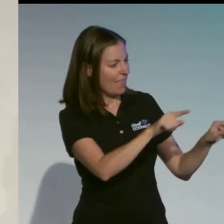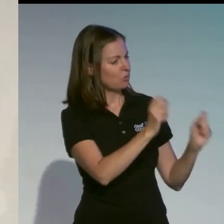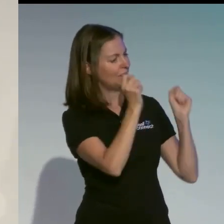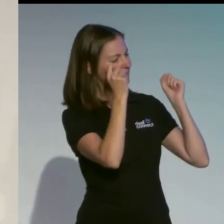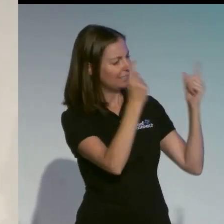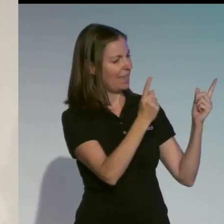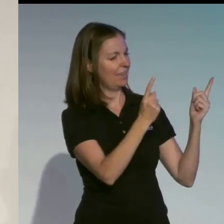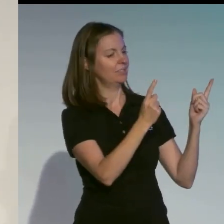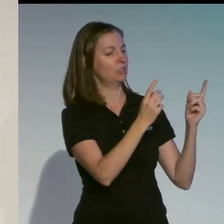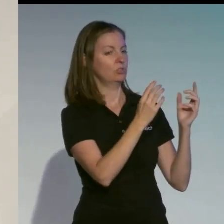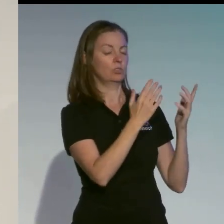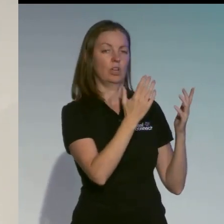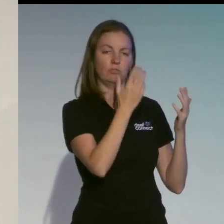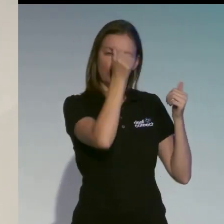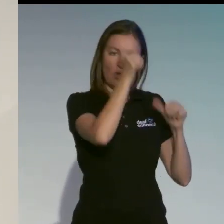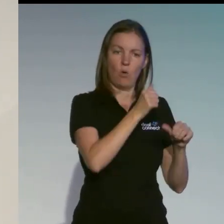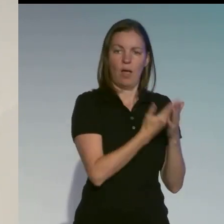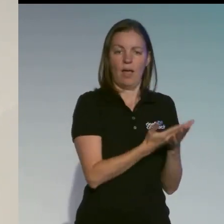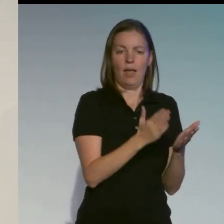to know how